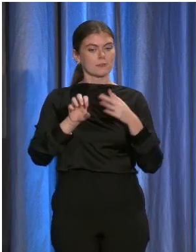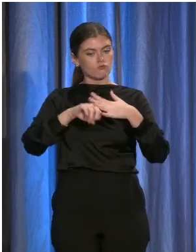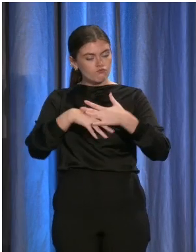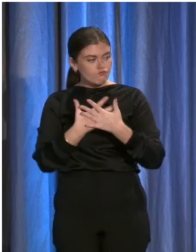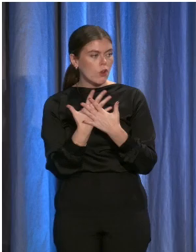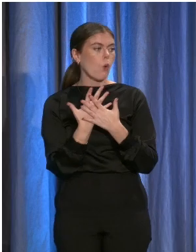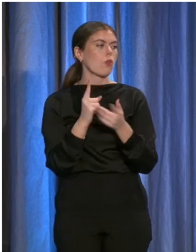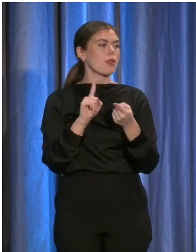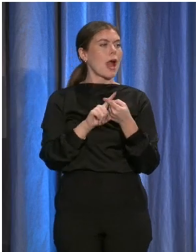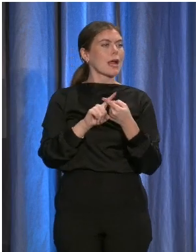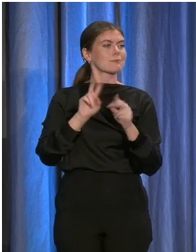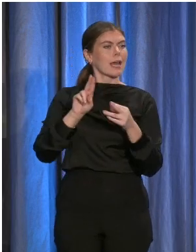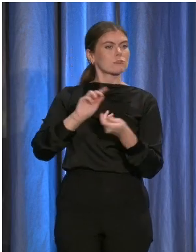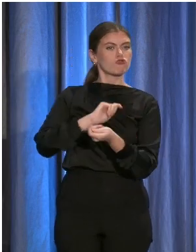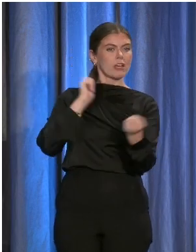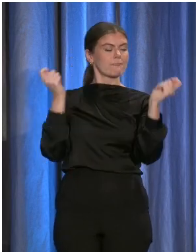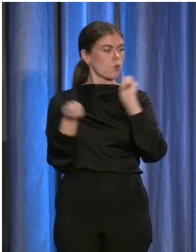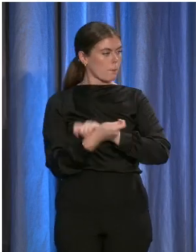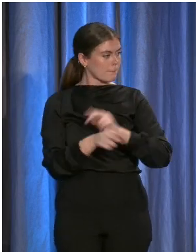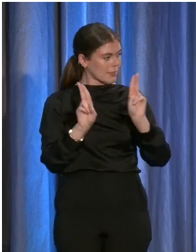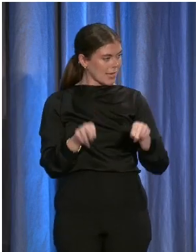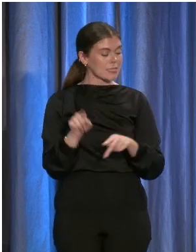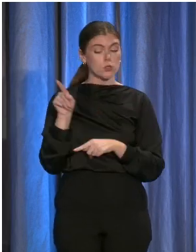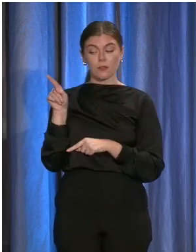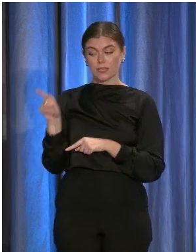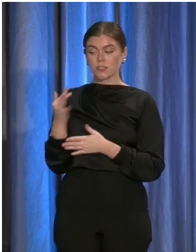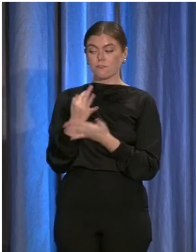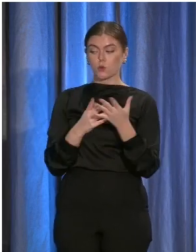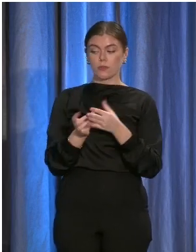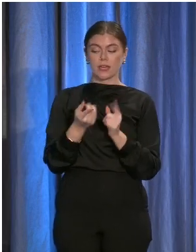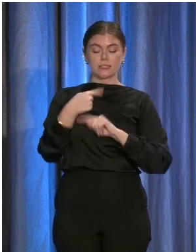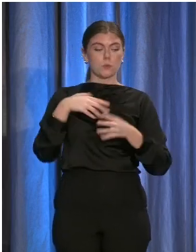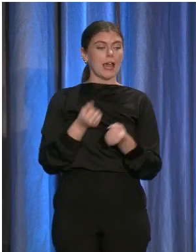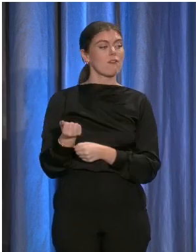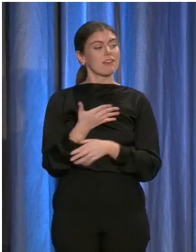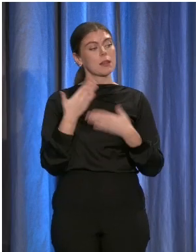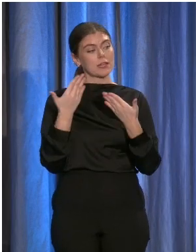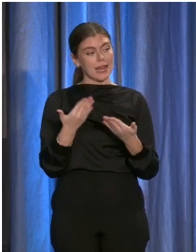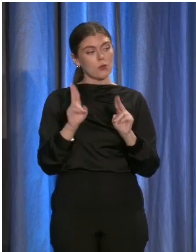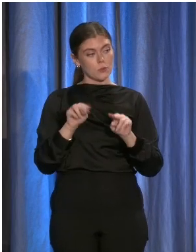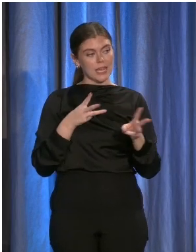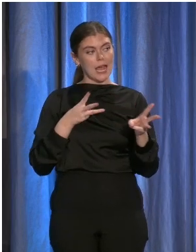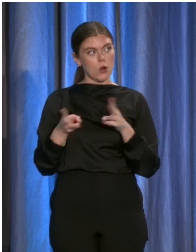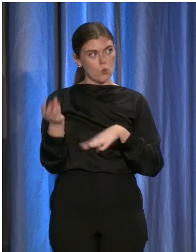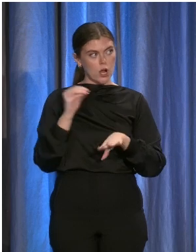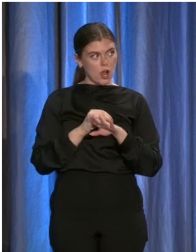growth and transformation. So these are the things that we have available to us to work